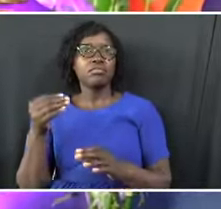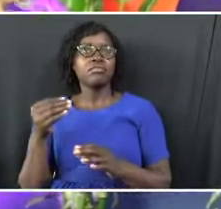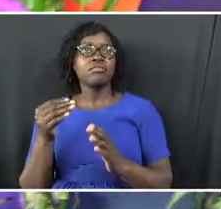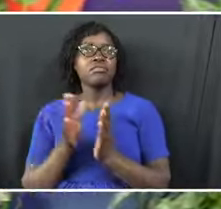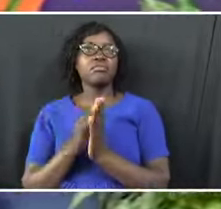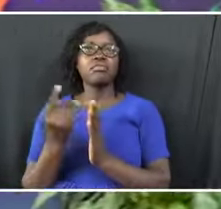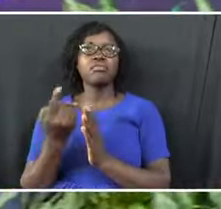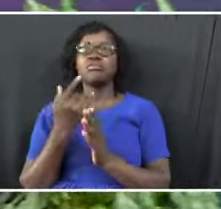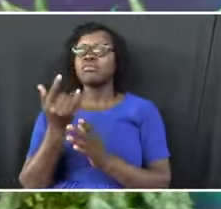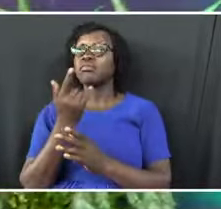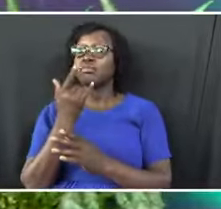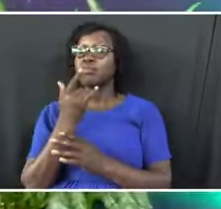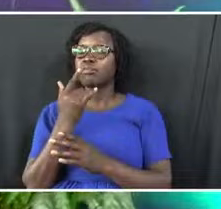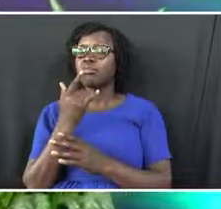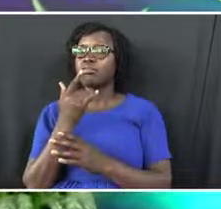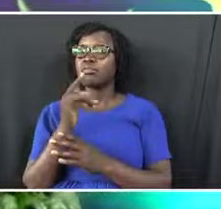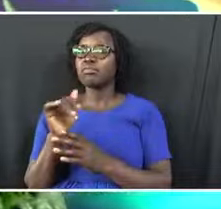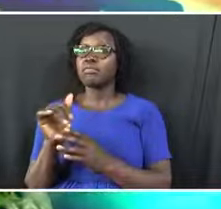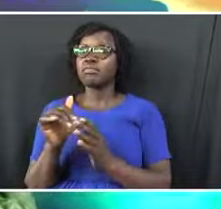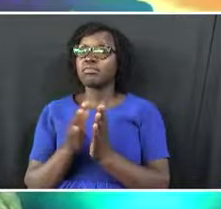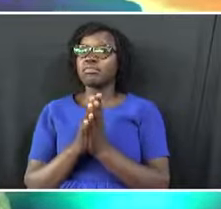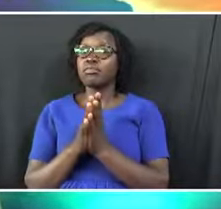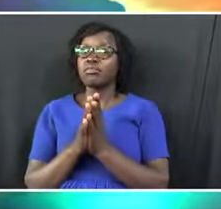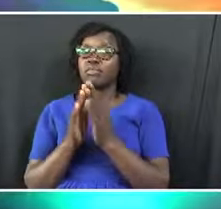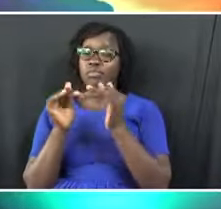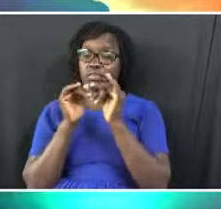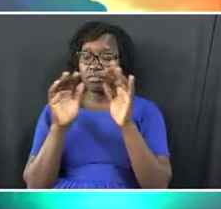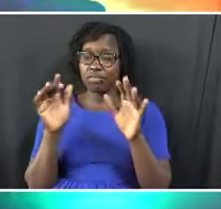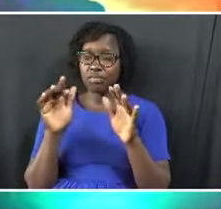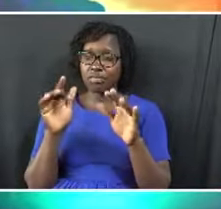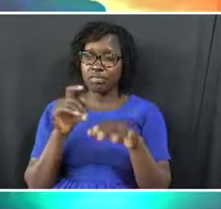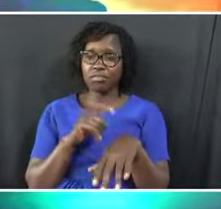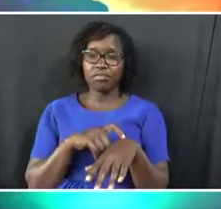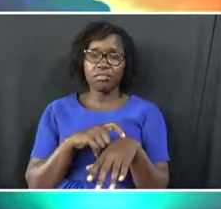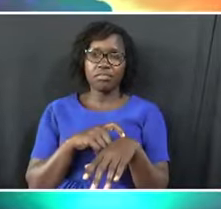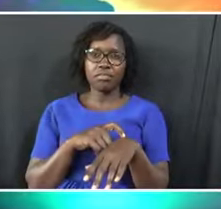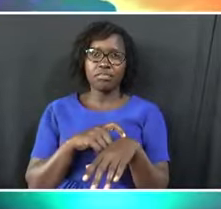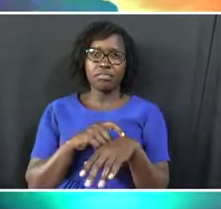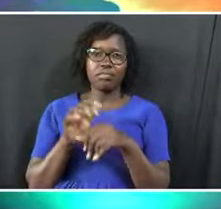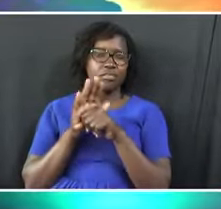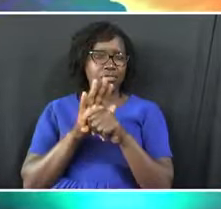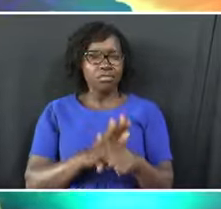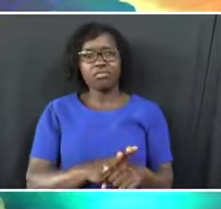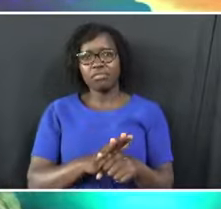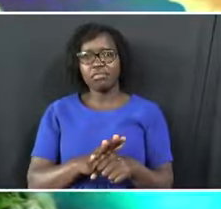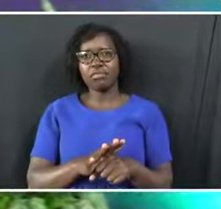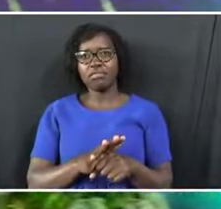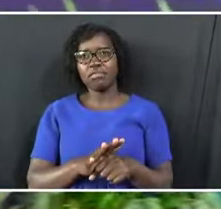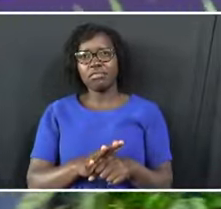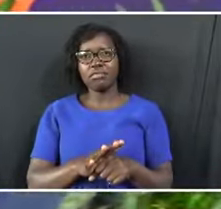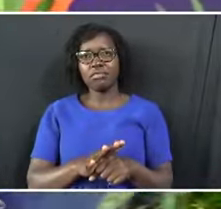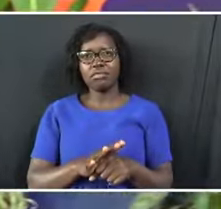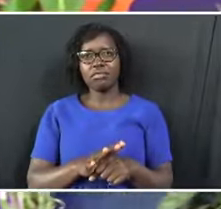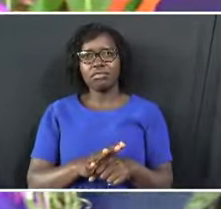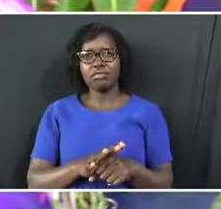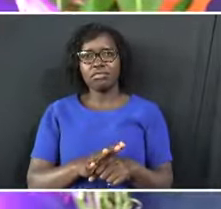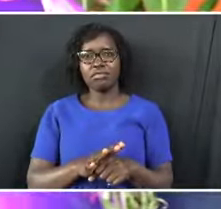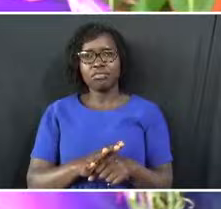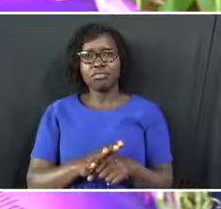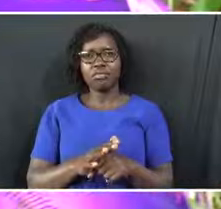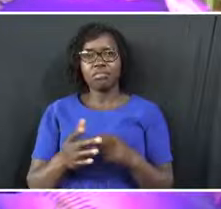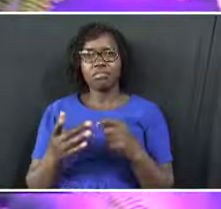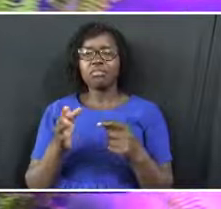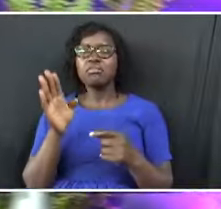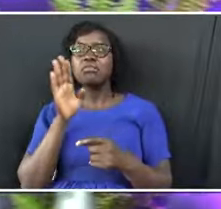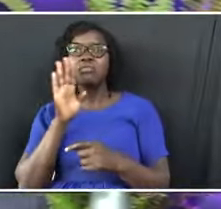only mistake, you know, blessed are you when you are mistreated, when you are talked